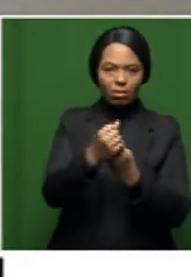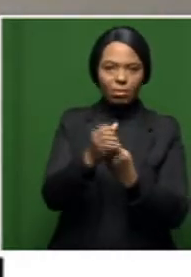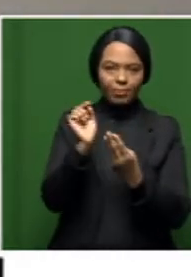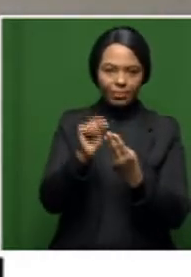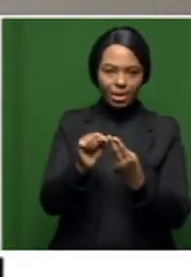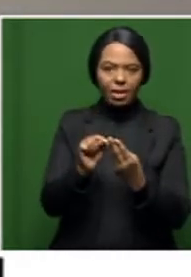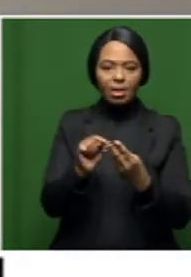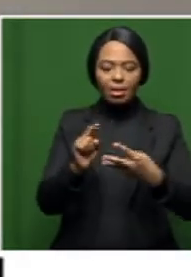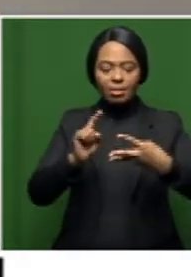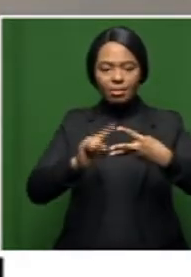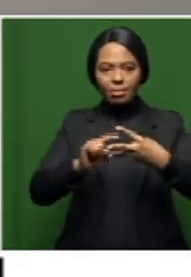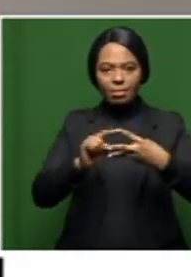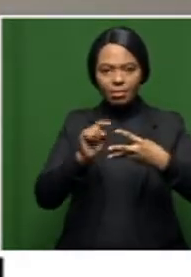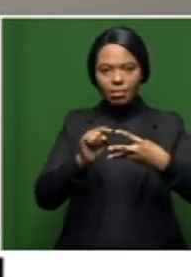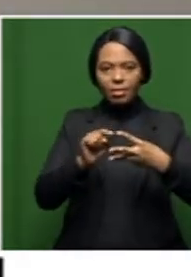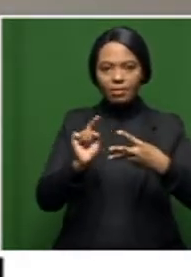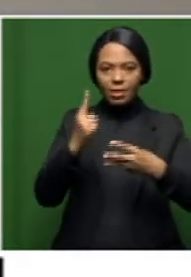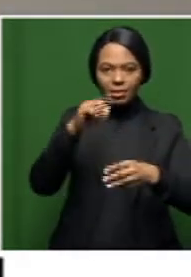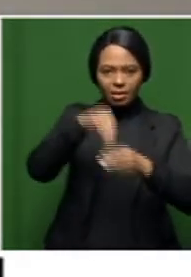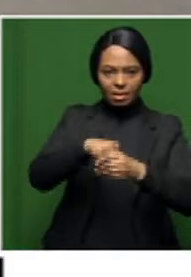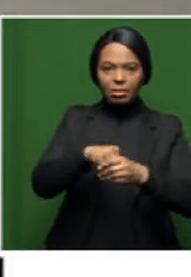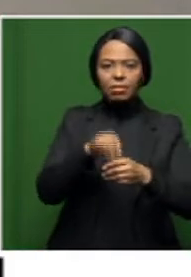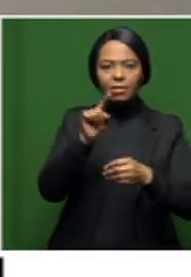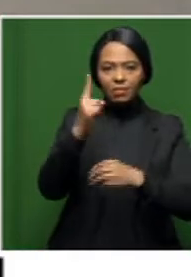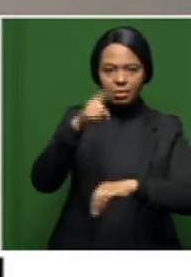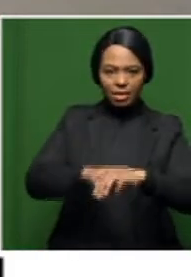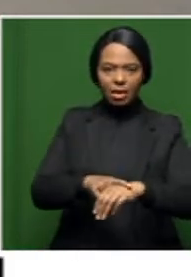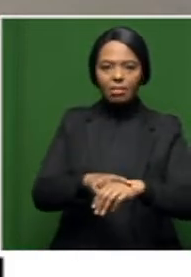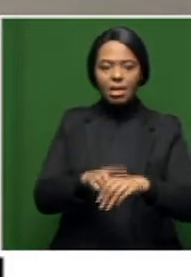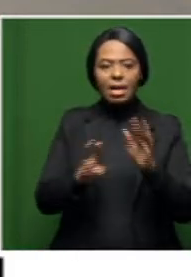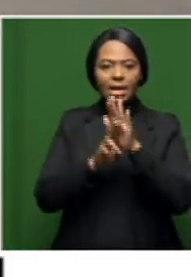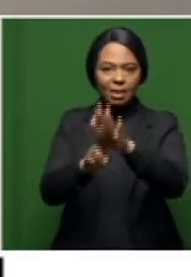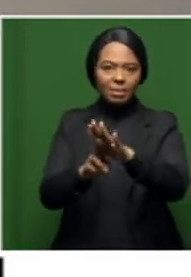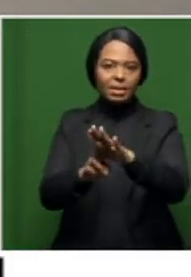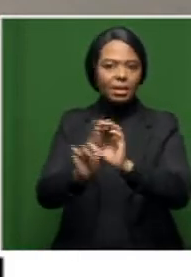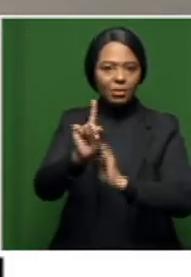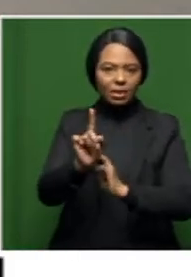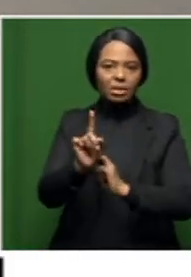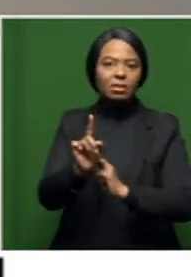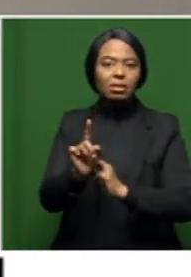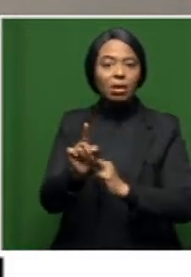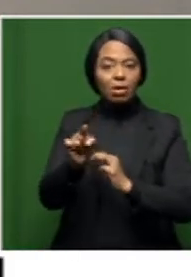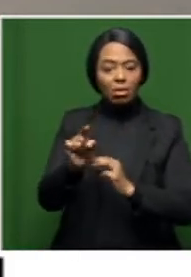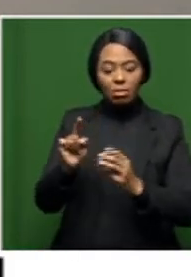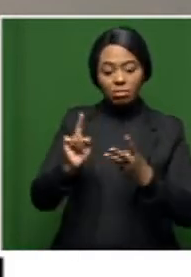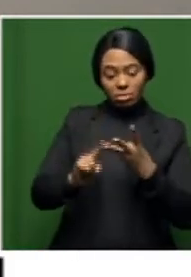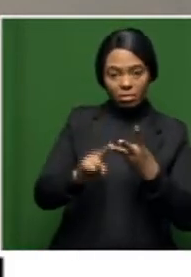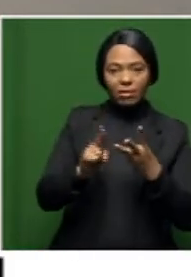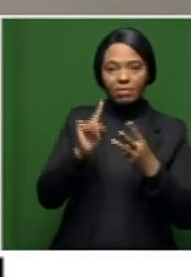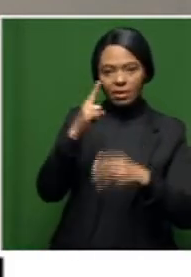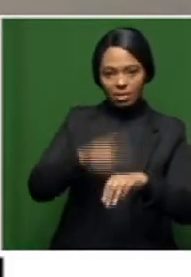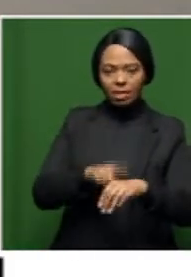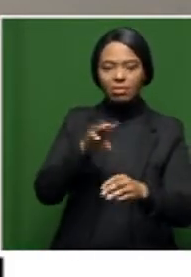for Frida Kahlo and Amrita Sher-Gil in Africa, in the African continent. So the lecture series is really a way of running up